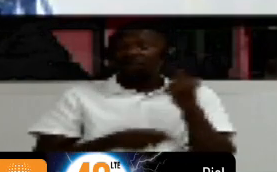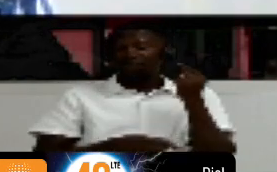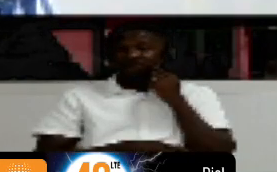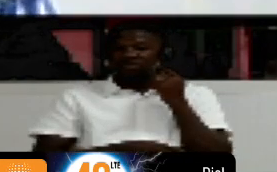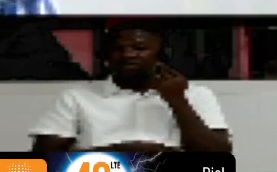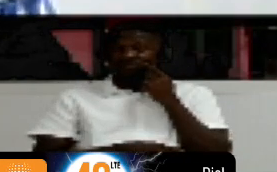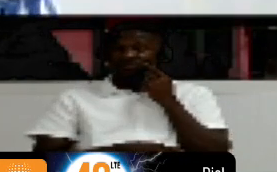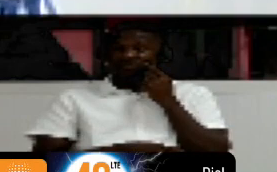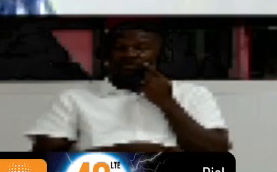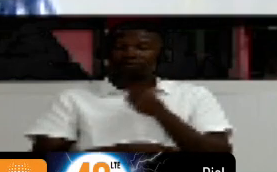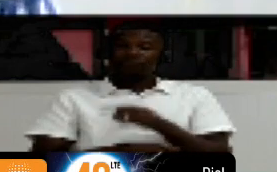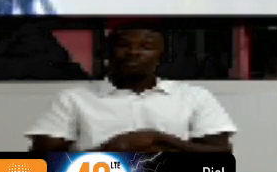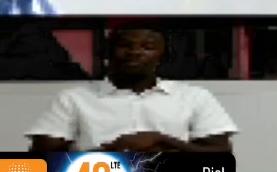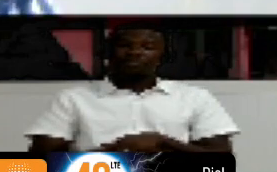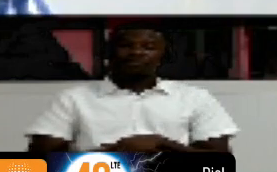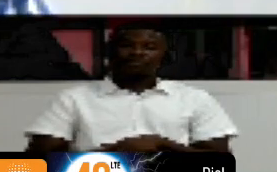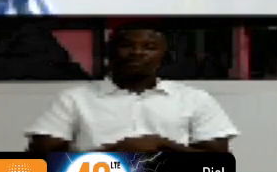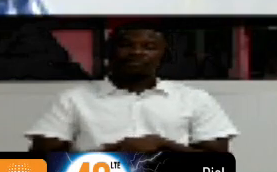day.